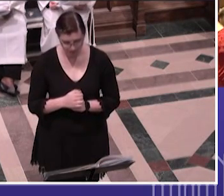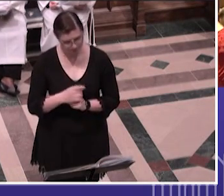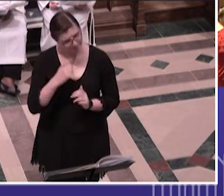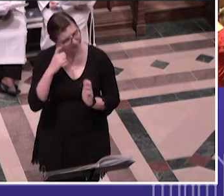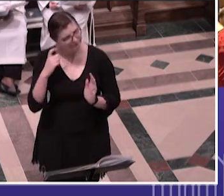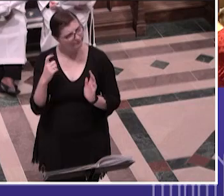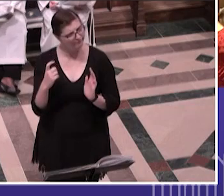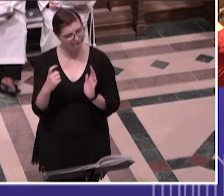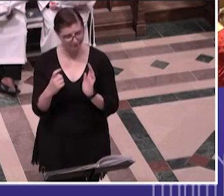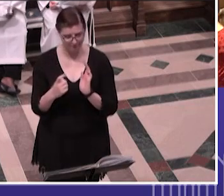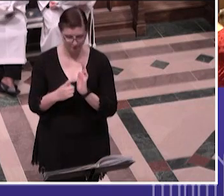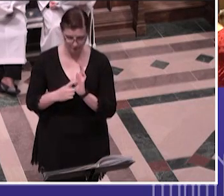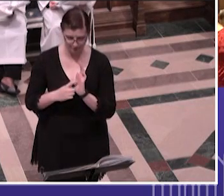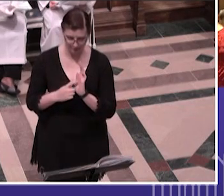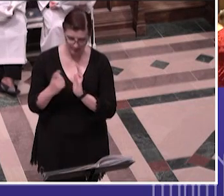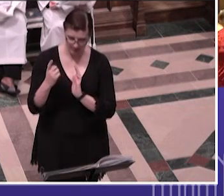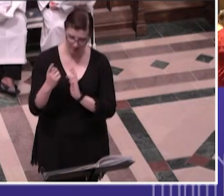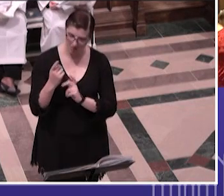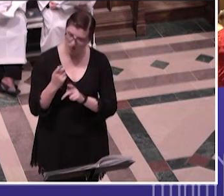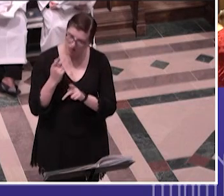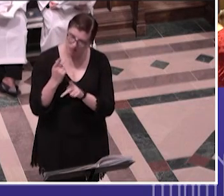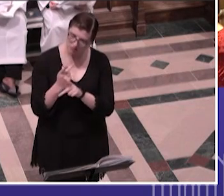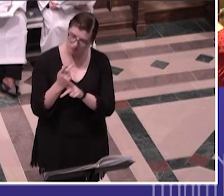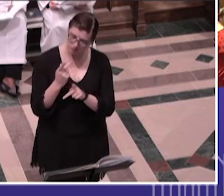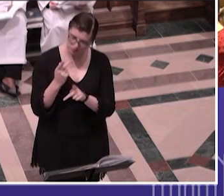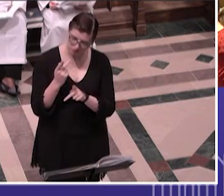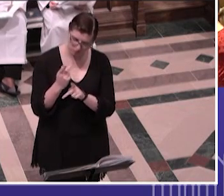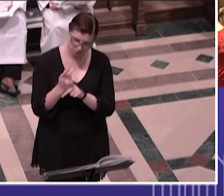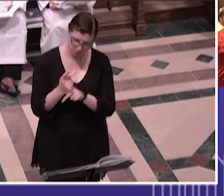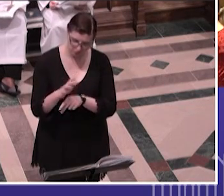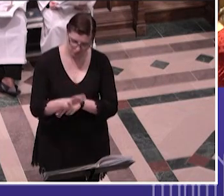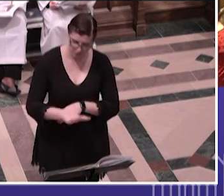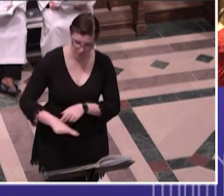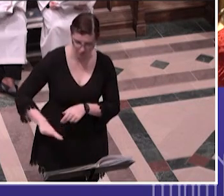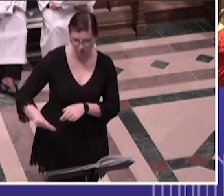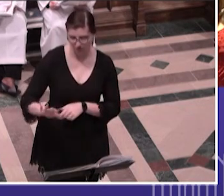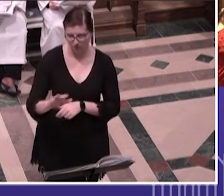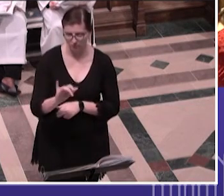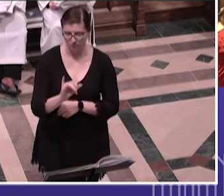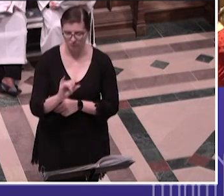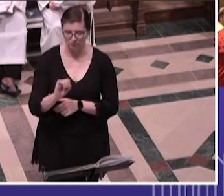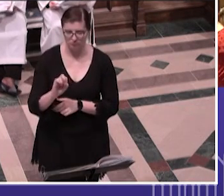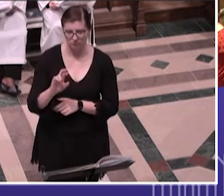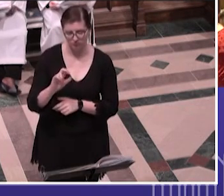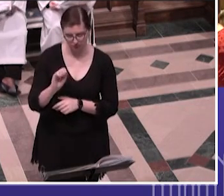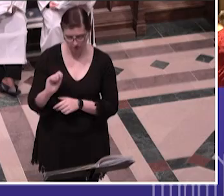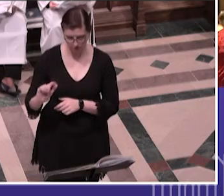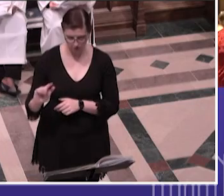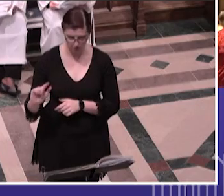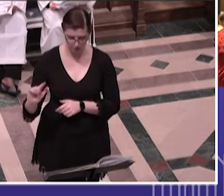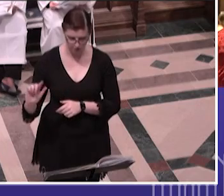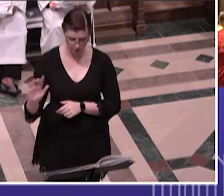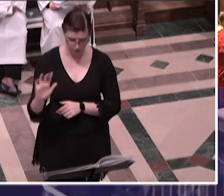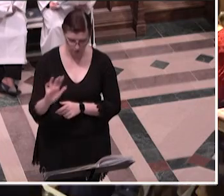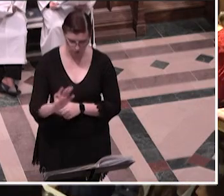asleep. Behold, he who keeps watch over